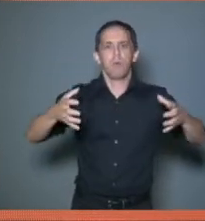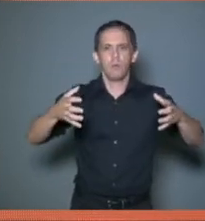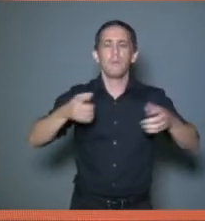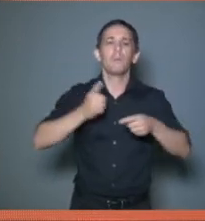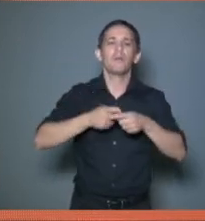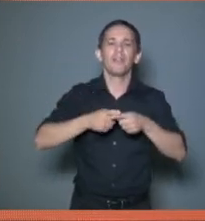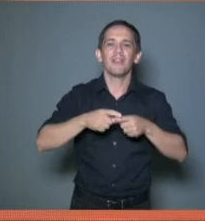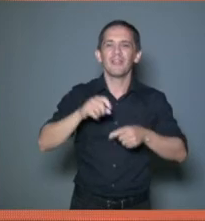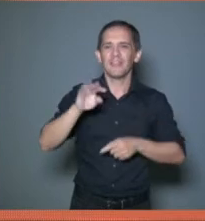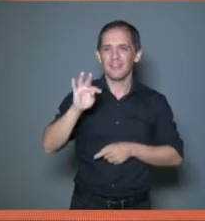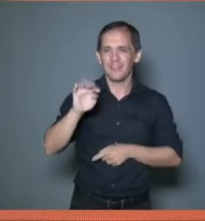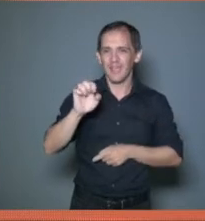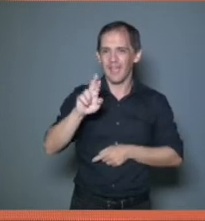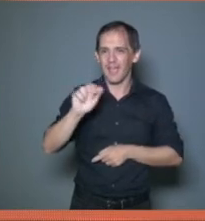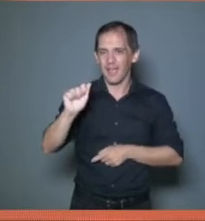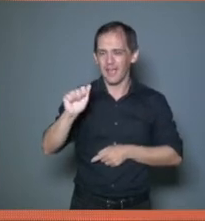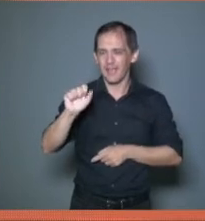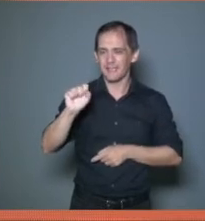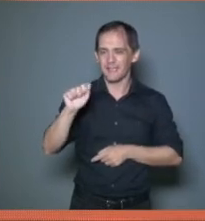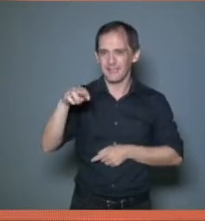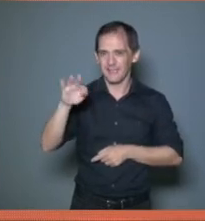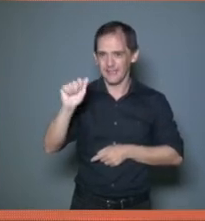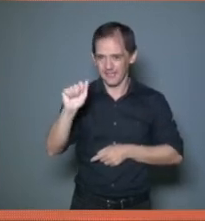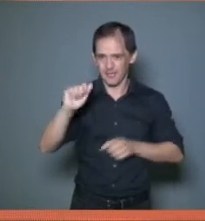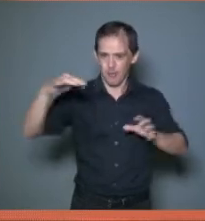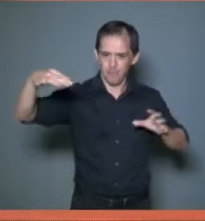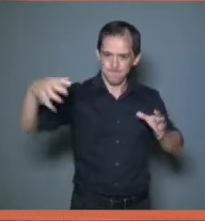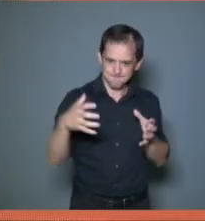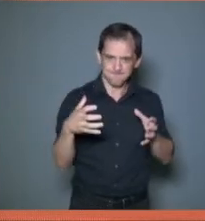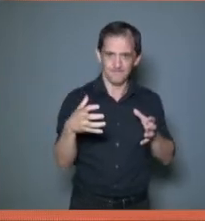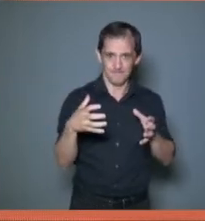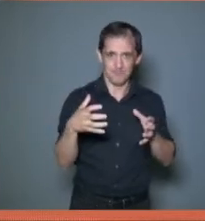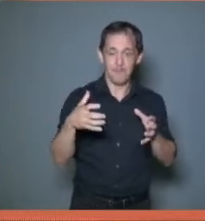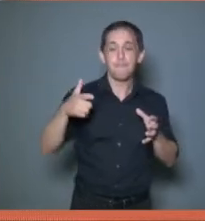with the acquisition of Terra Santa